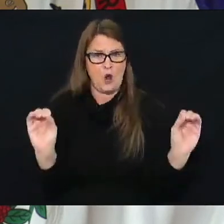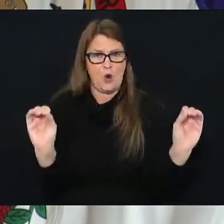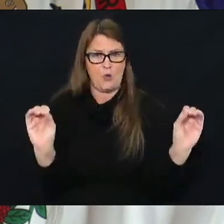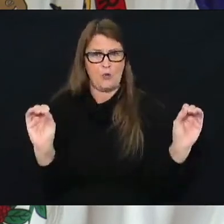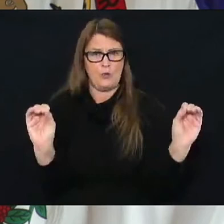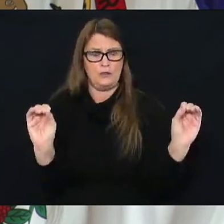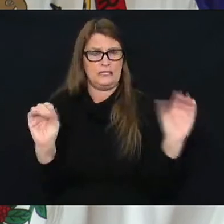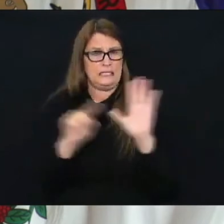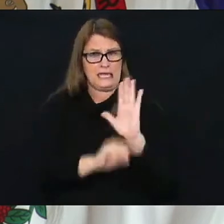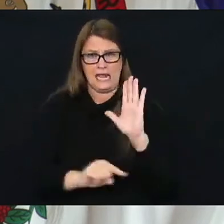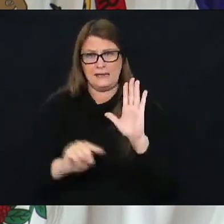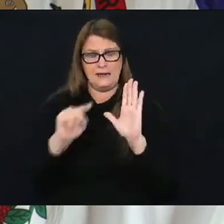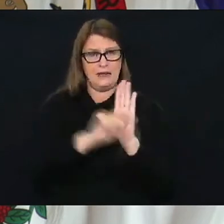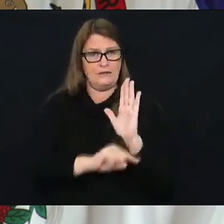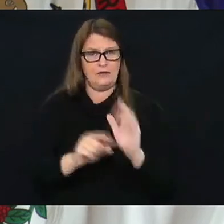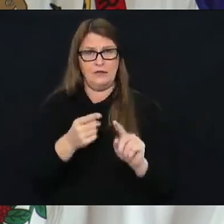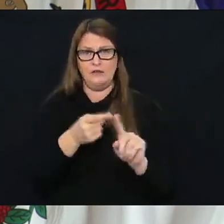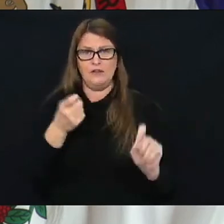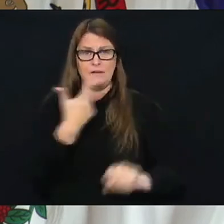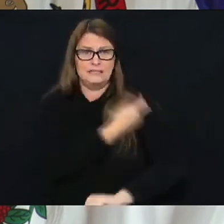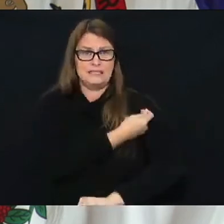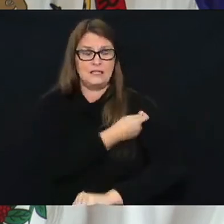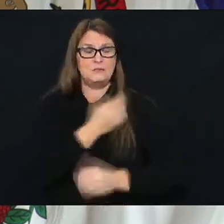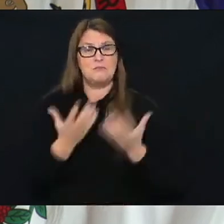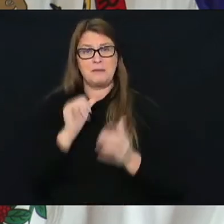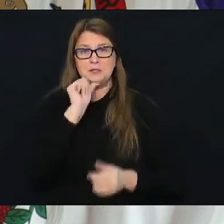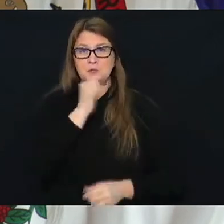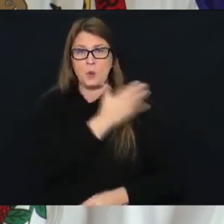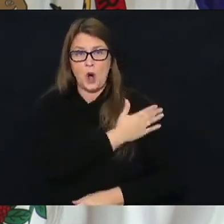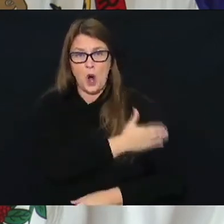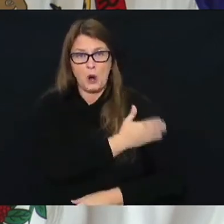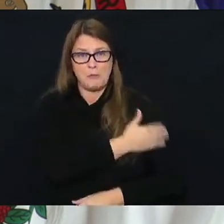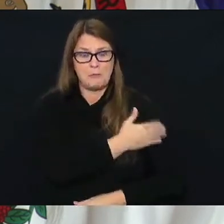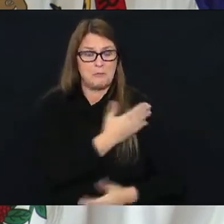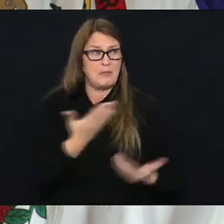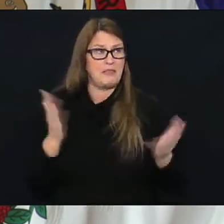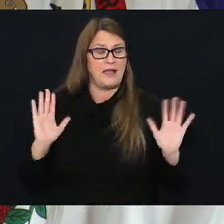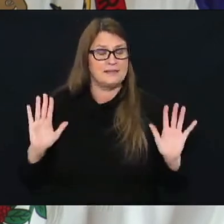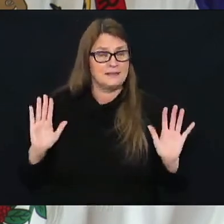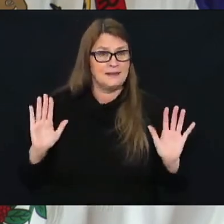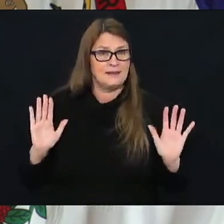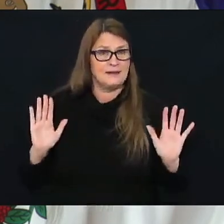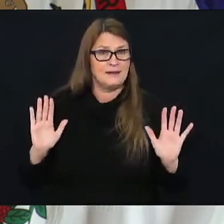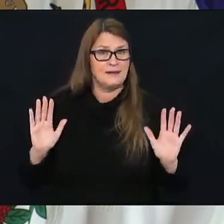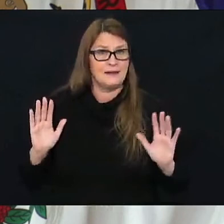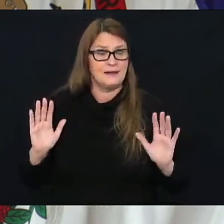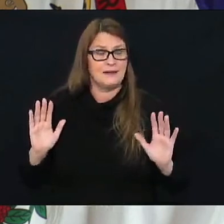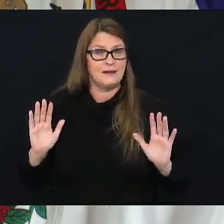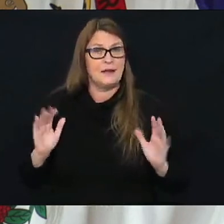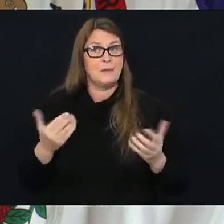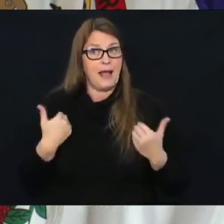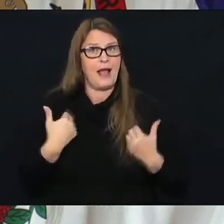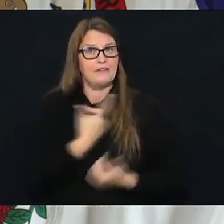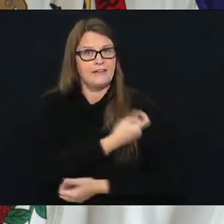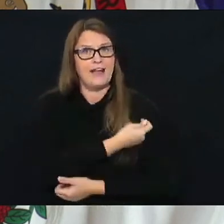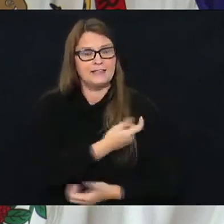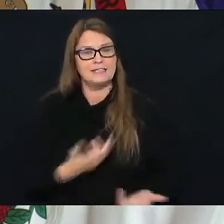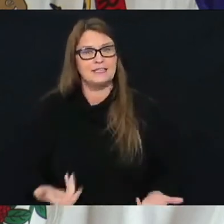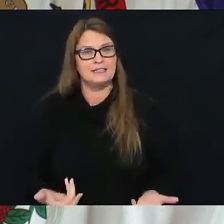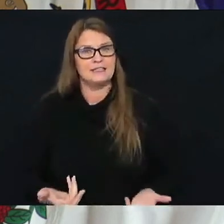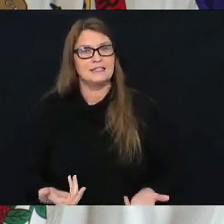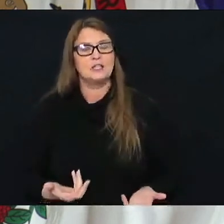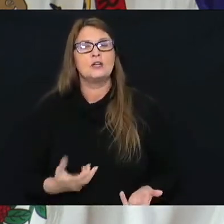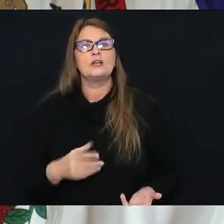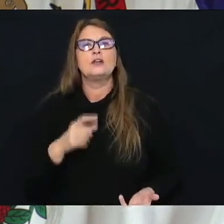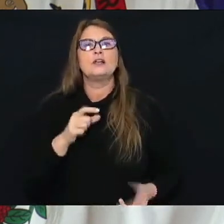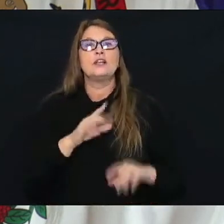negative side effects other than maybe a little bit of a sore arm by taking the vaccines. From the standpoint